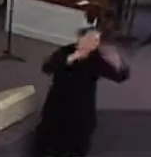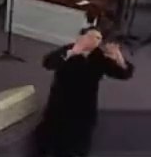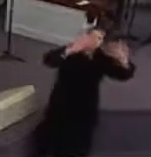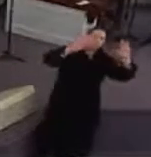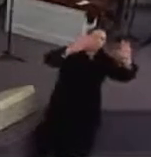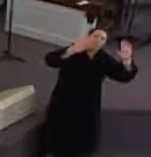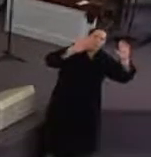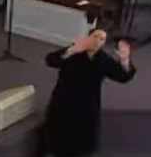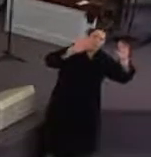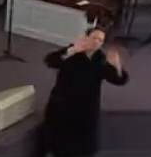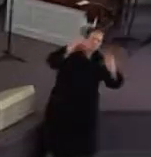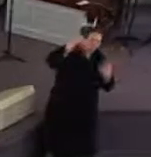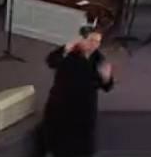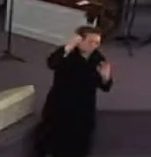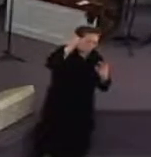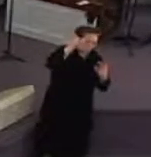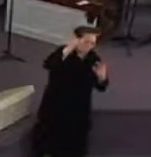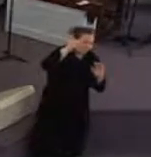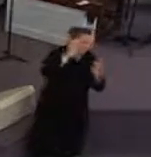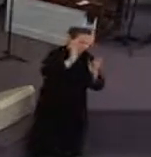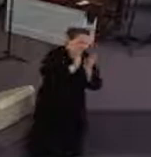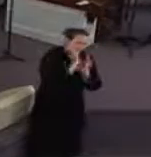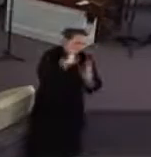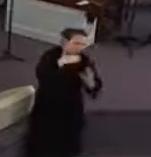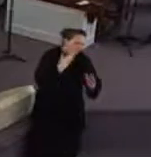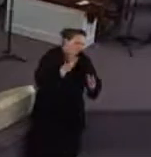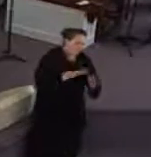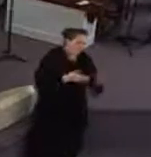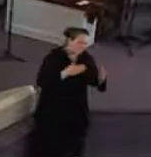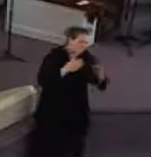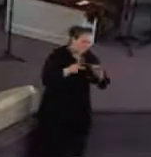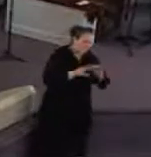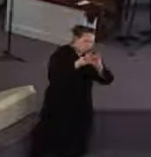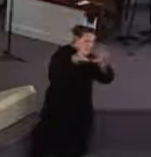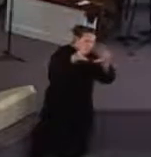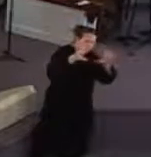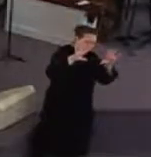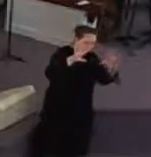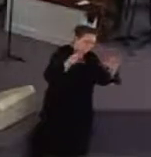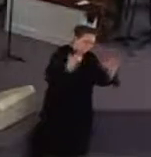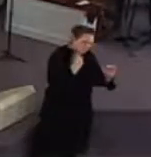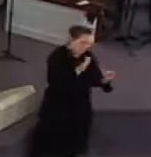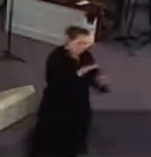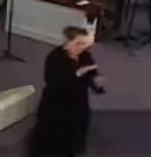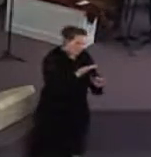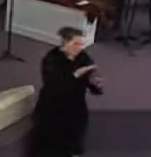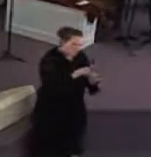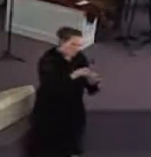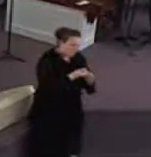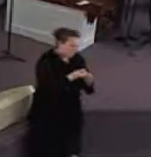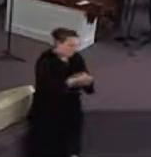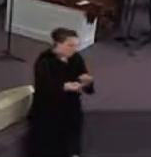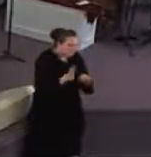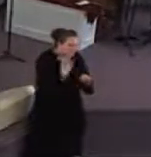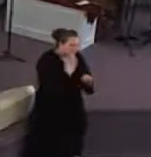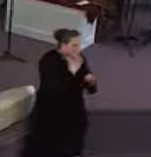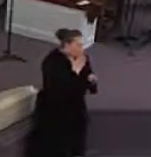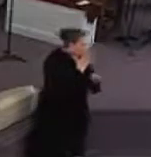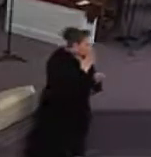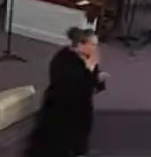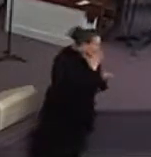Jesus. Lord, we ask that your will would be so clear to us, Lord, that you'd sit upon our shoulders and whisper into our